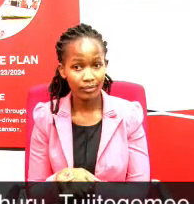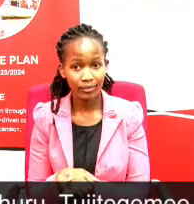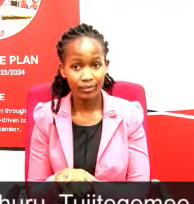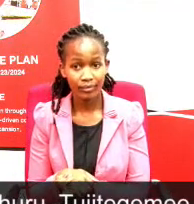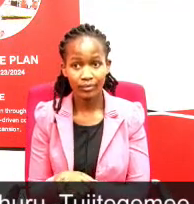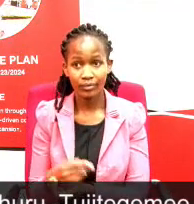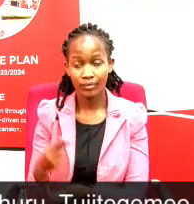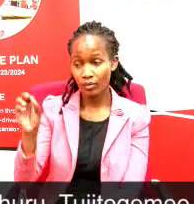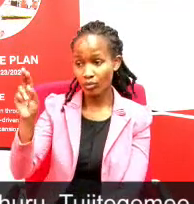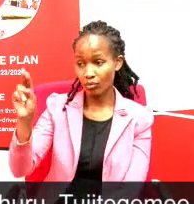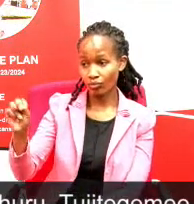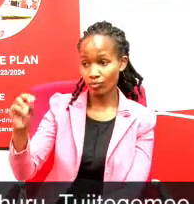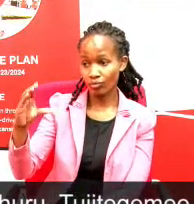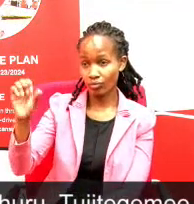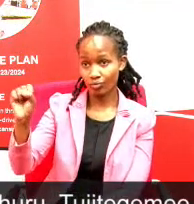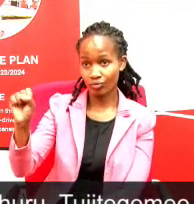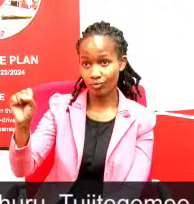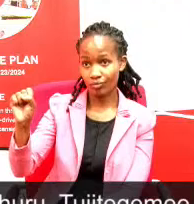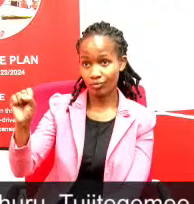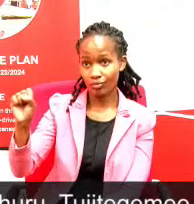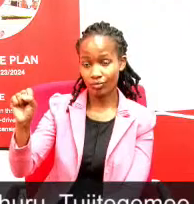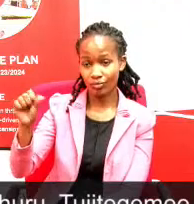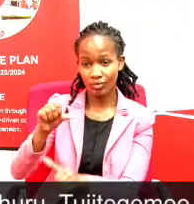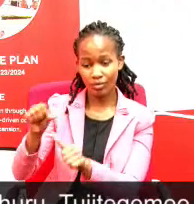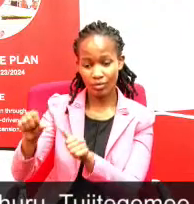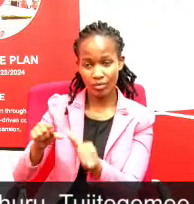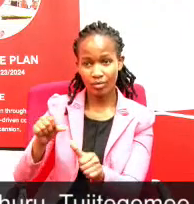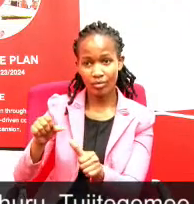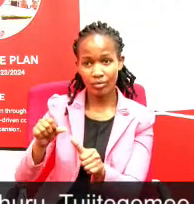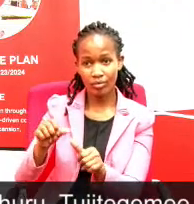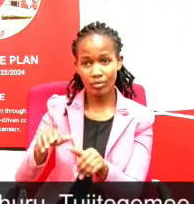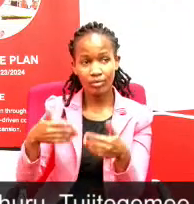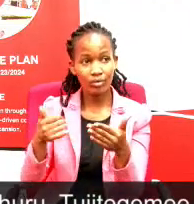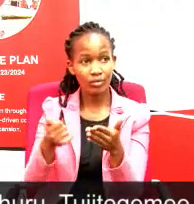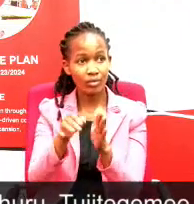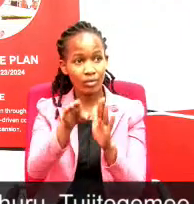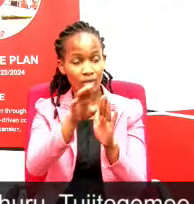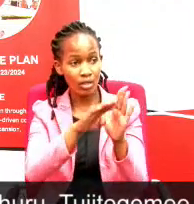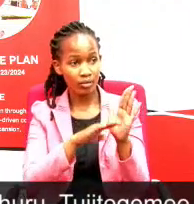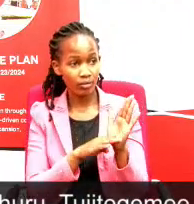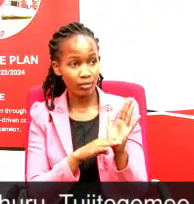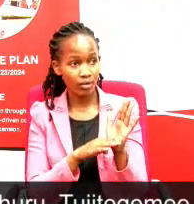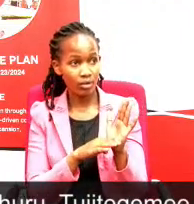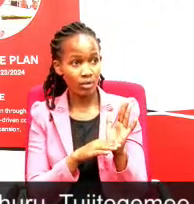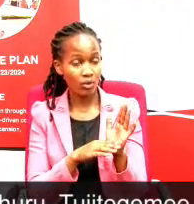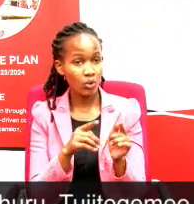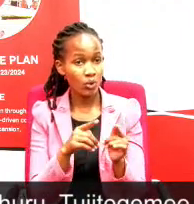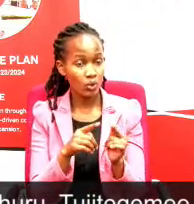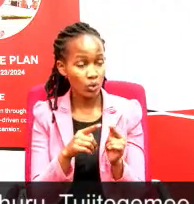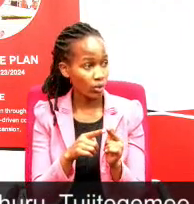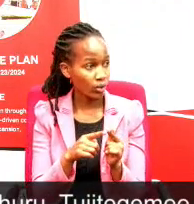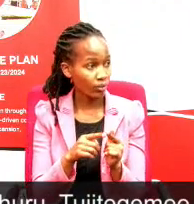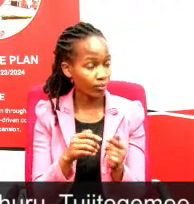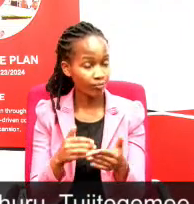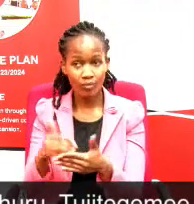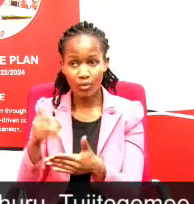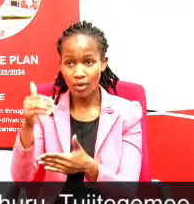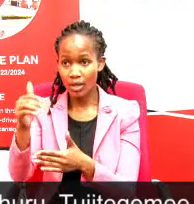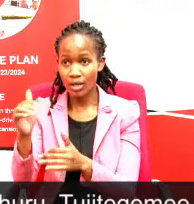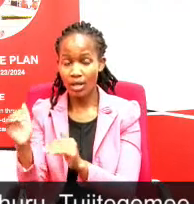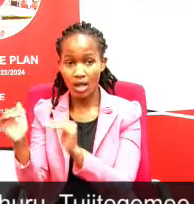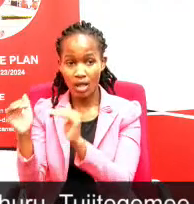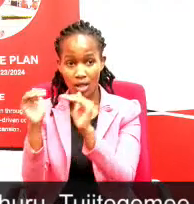Honorable CS, about to hand over this program to the next